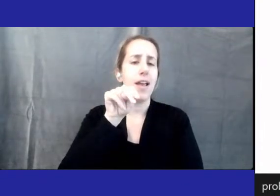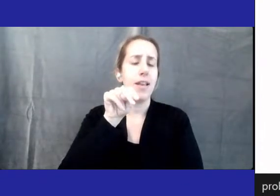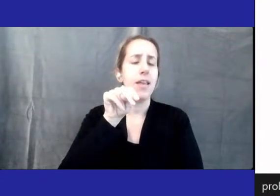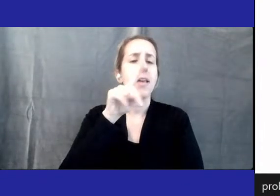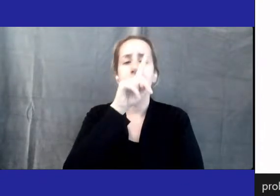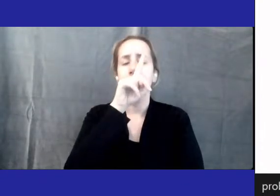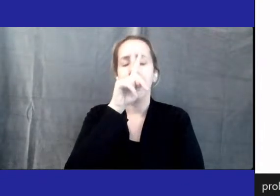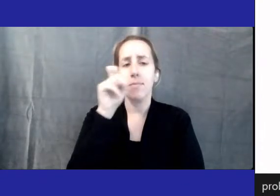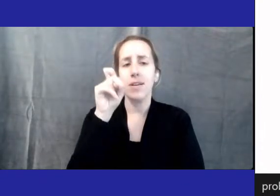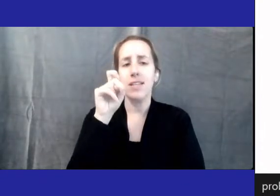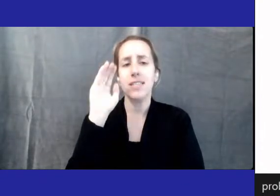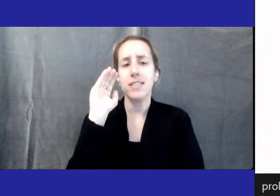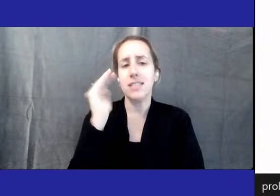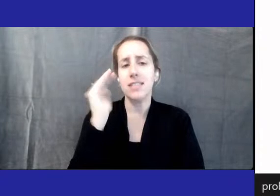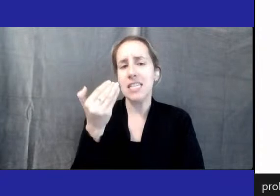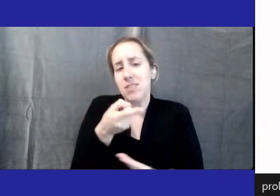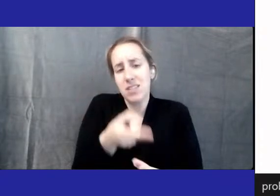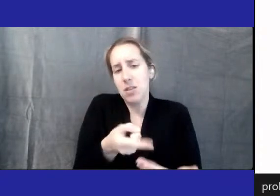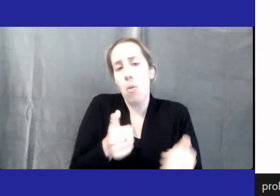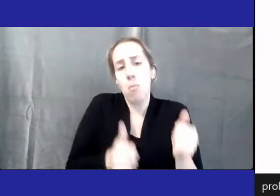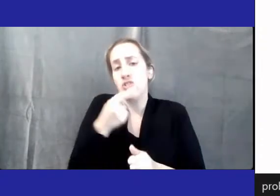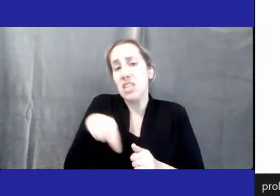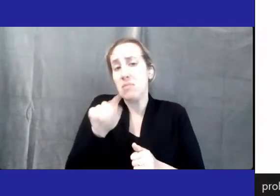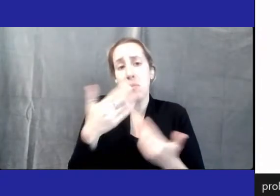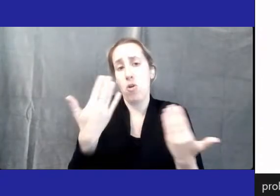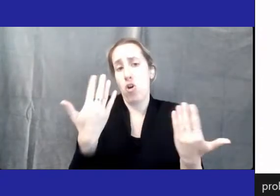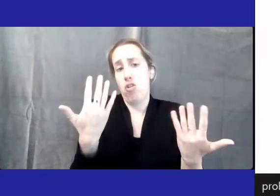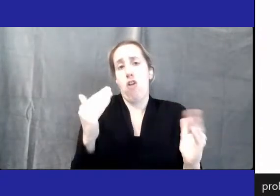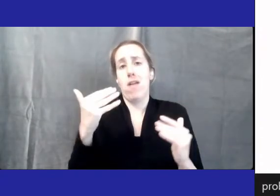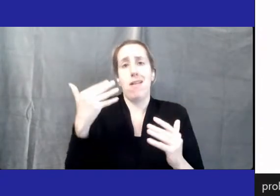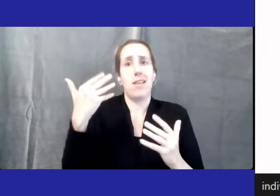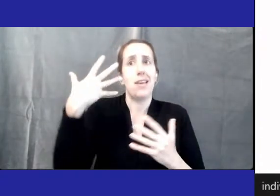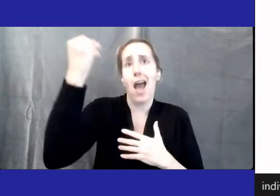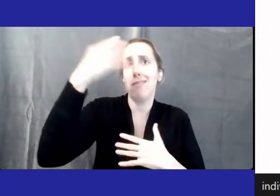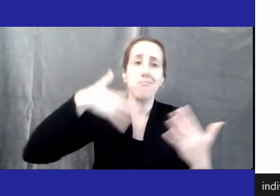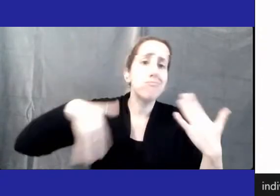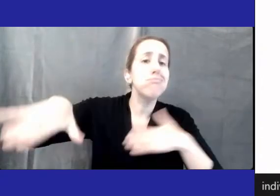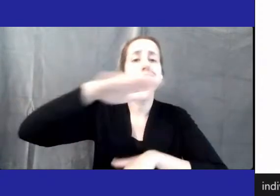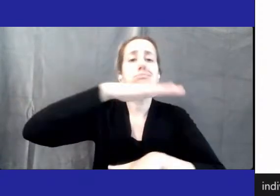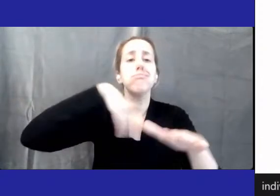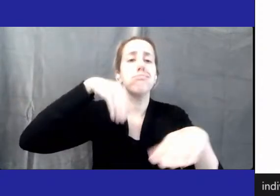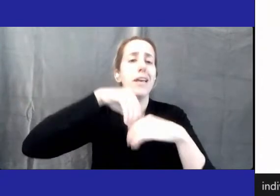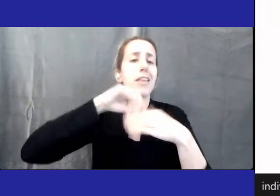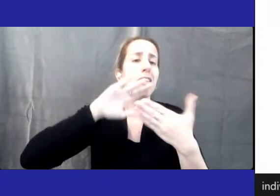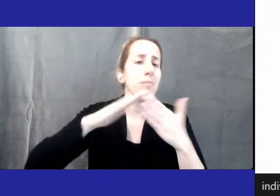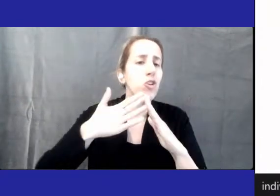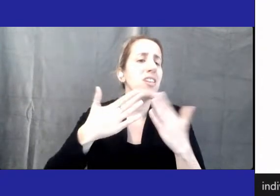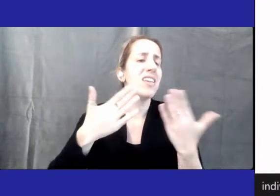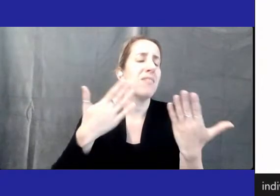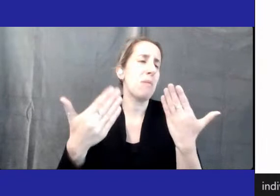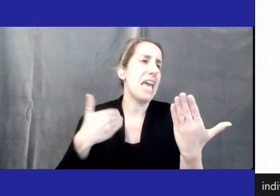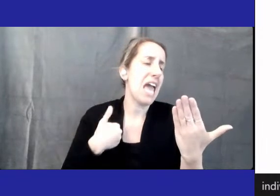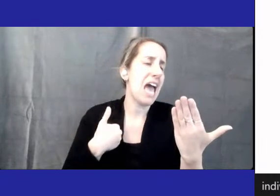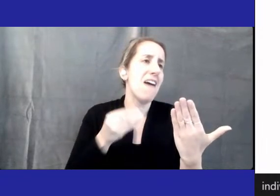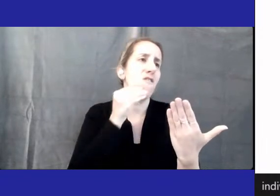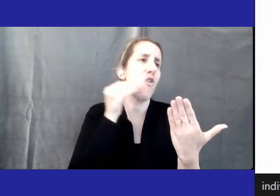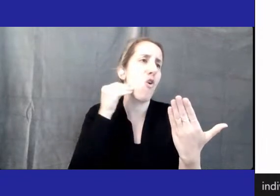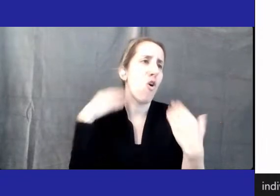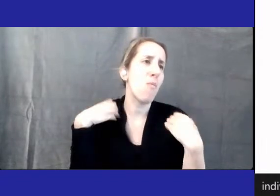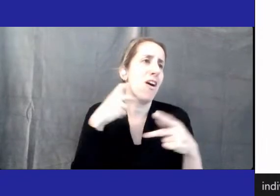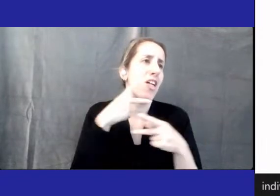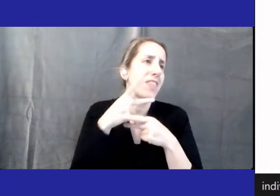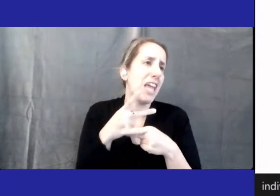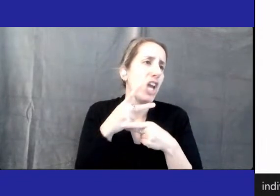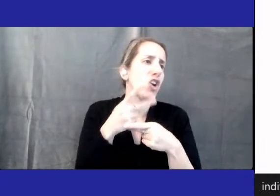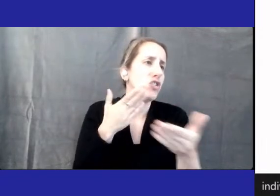dwelling in the community today, right? And they're receiving home health aid services, home care services, but really the provider presence is there